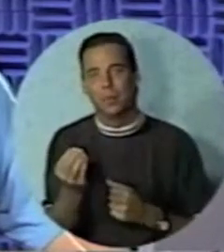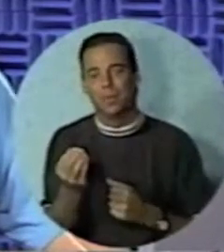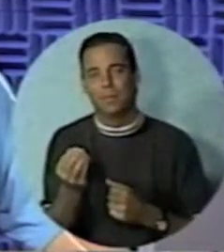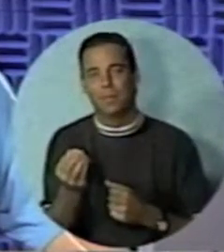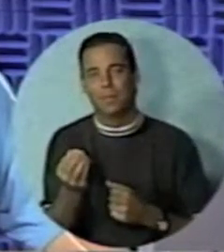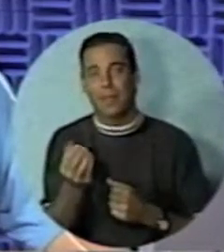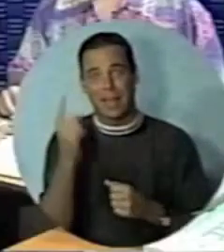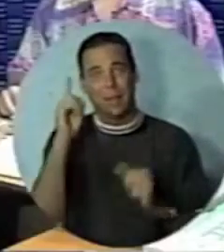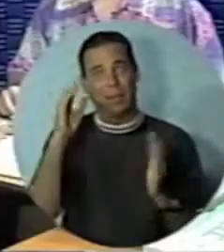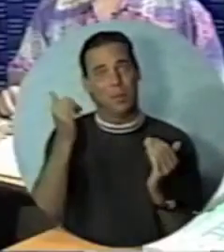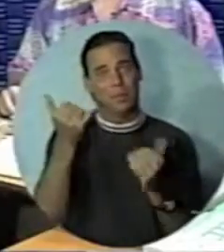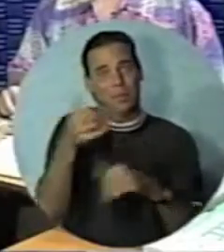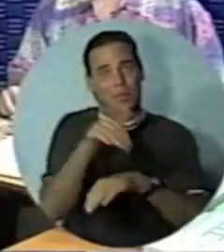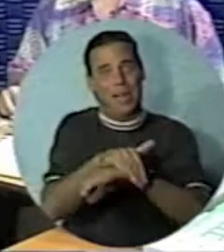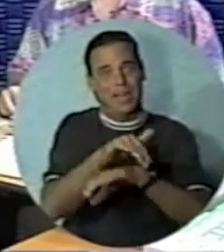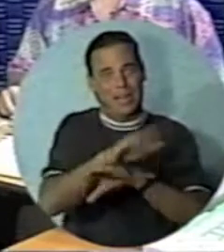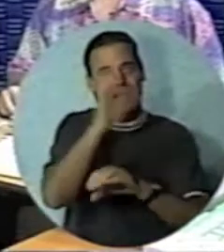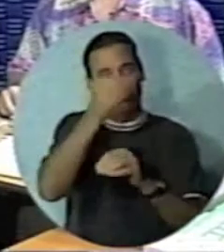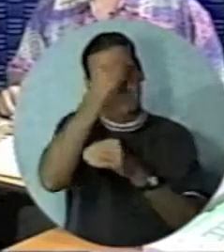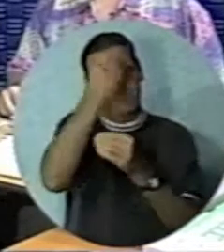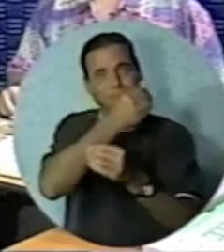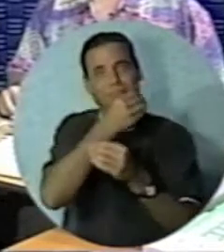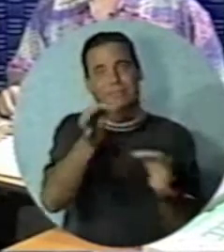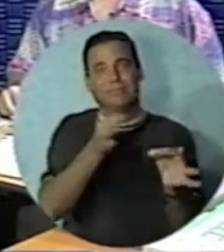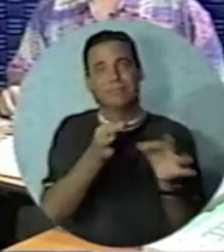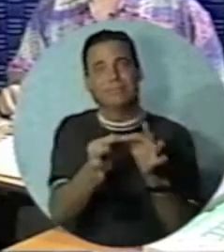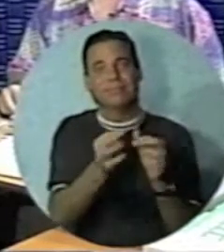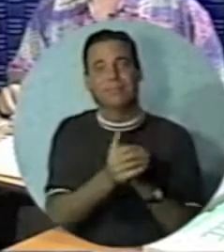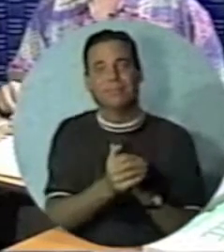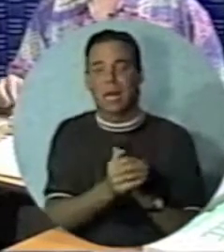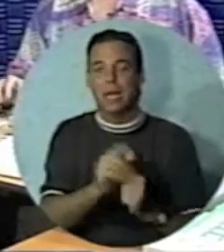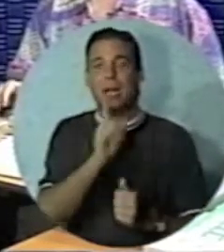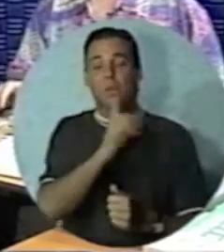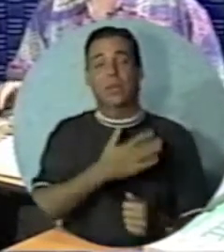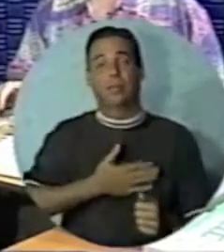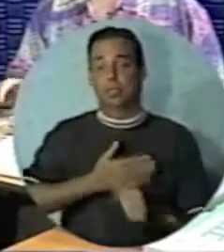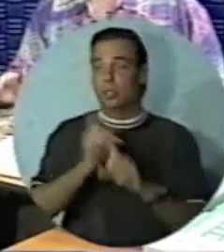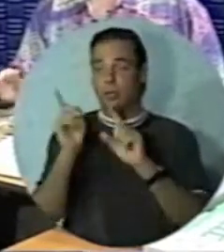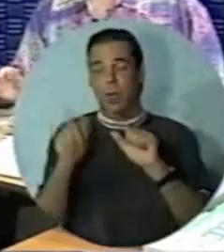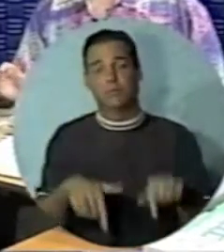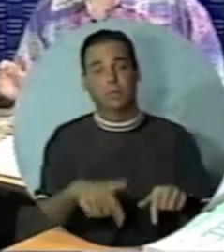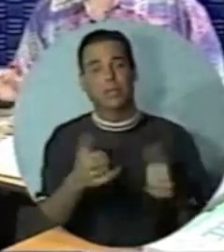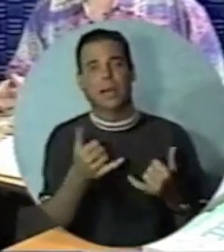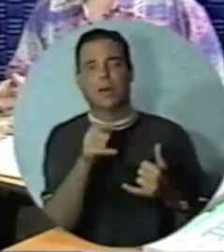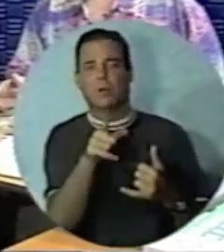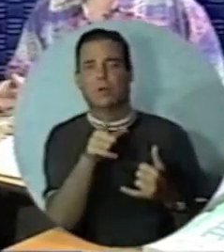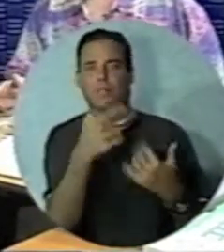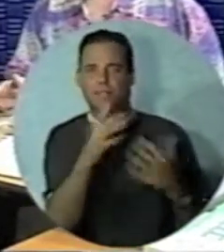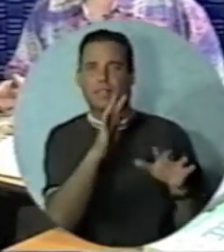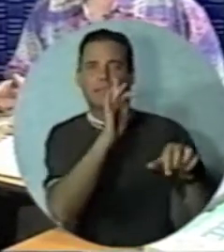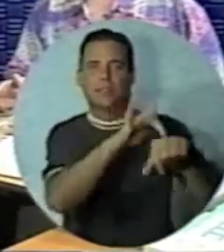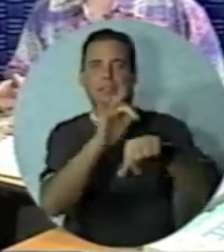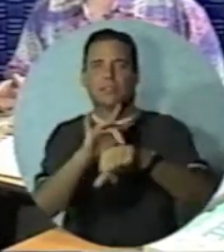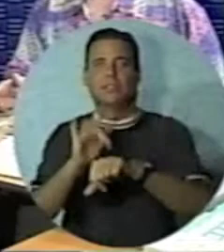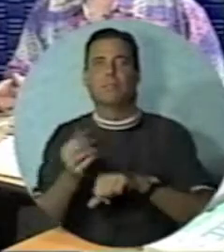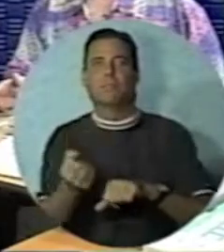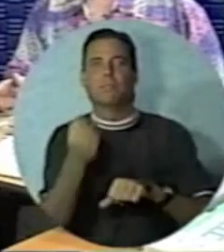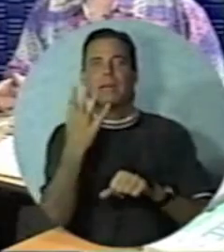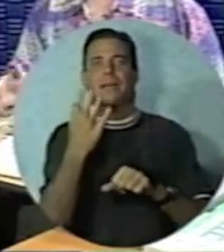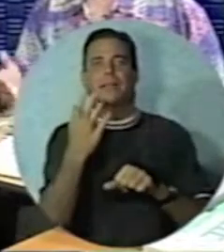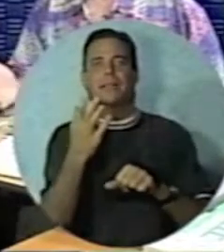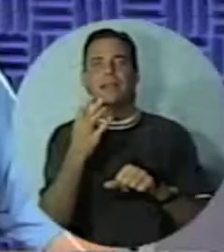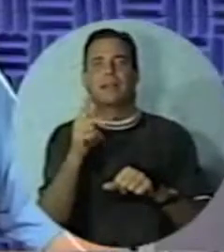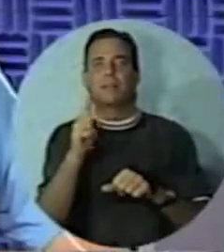hoping tonight that I can shed some light on that. Well, we really appreciate your coming. Now, you have visited many of our public